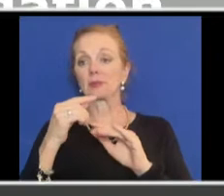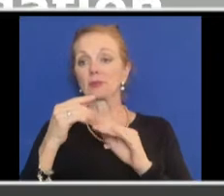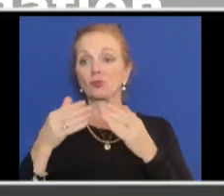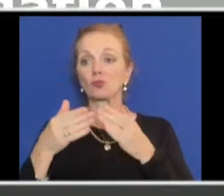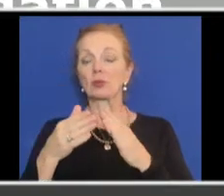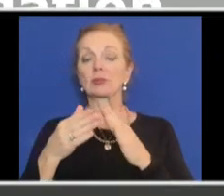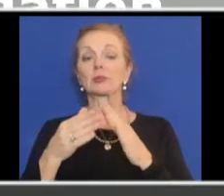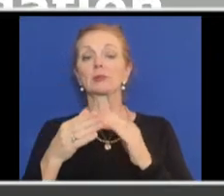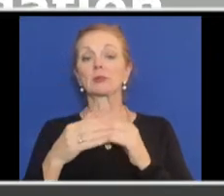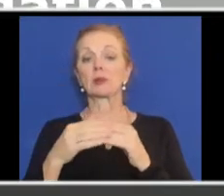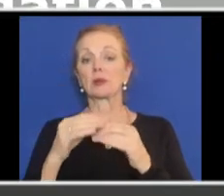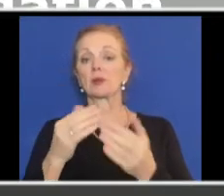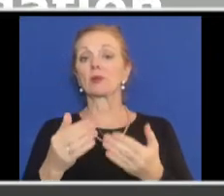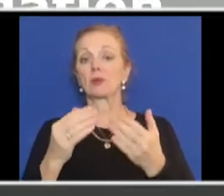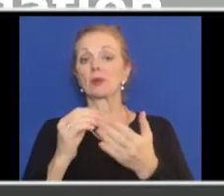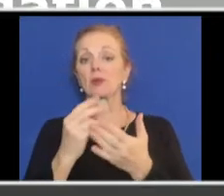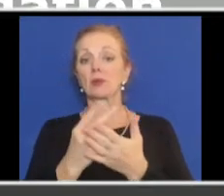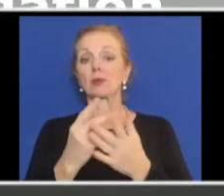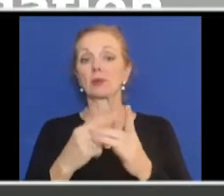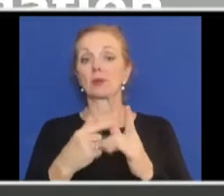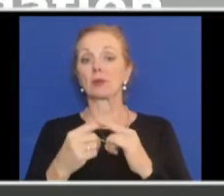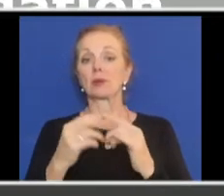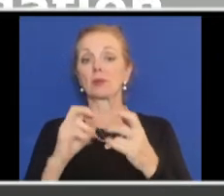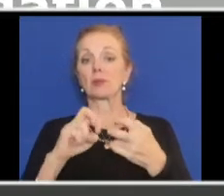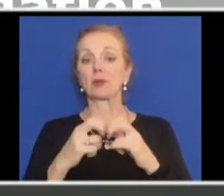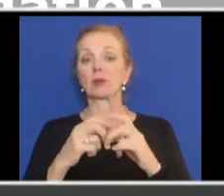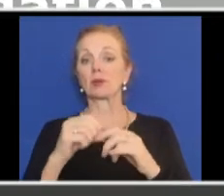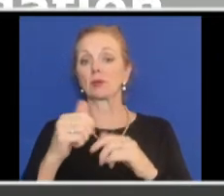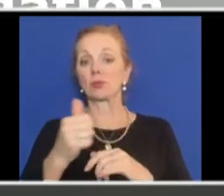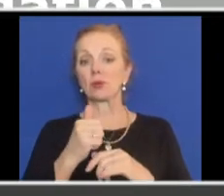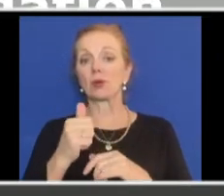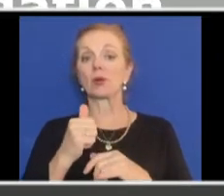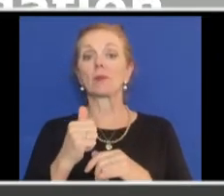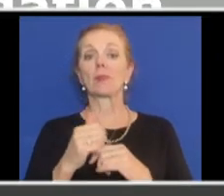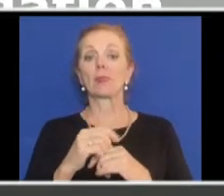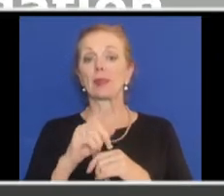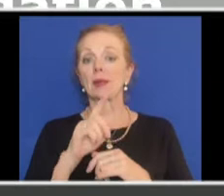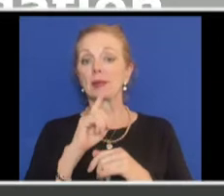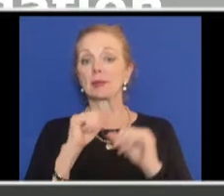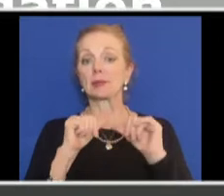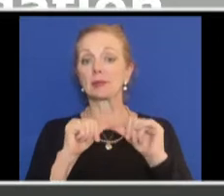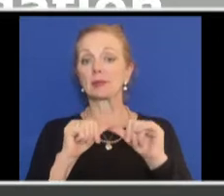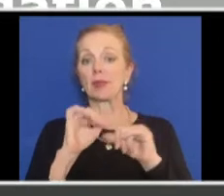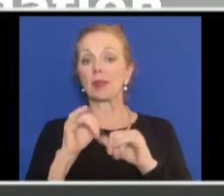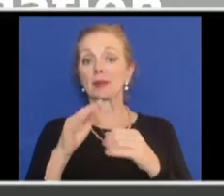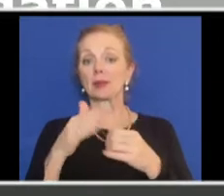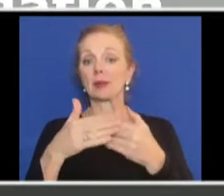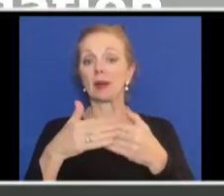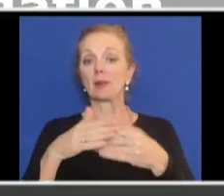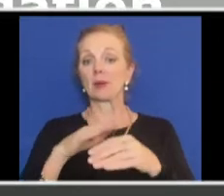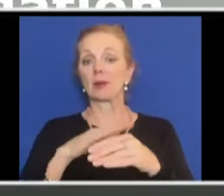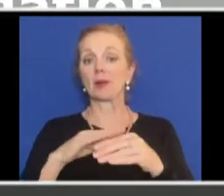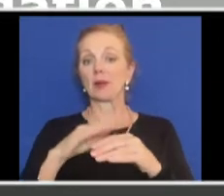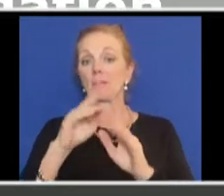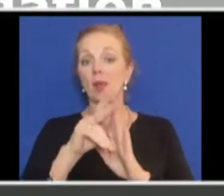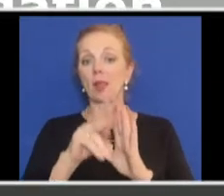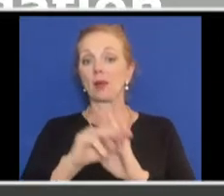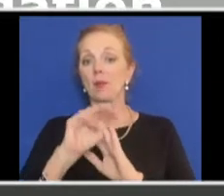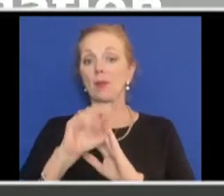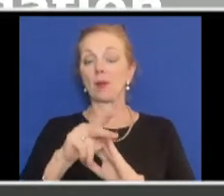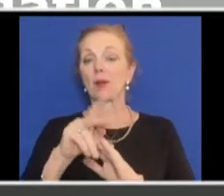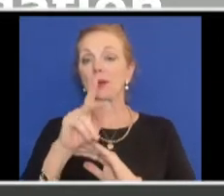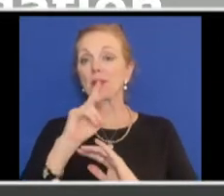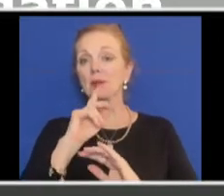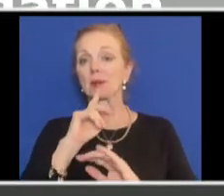is recommending approval upon resolution of outstanding issues related to Transportation it is inconsistent with that neighborhood one policy map I will say it's